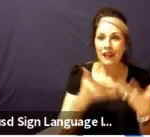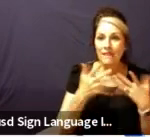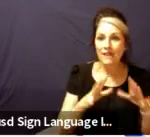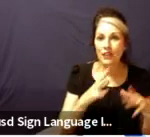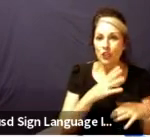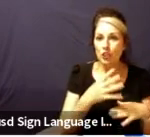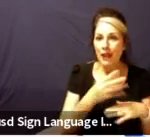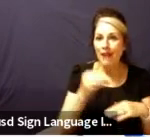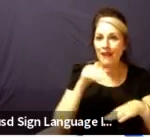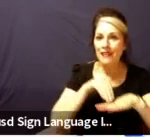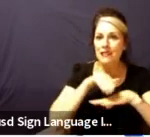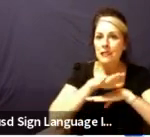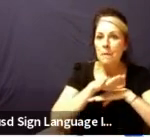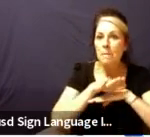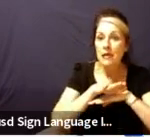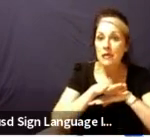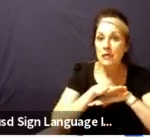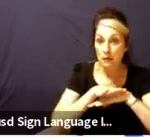and submit.